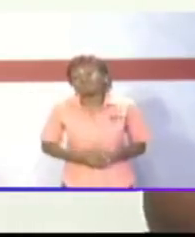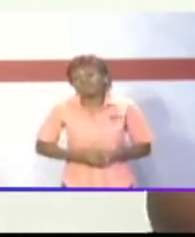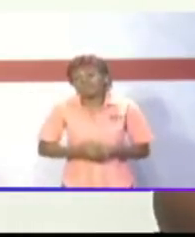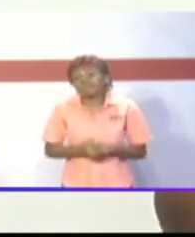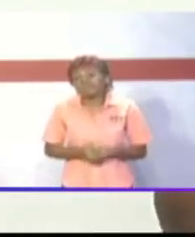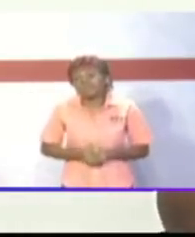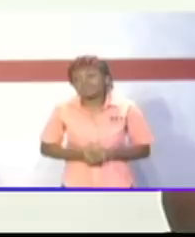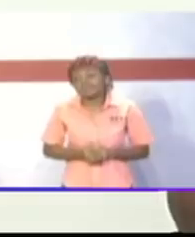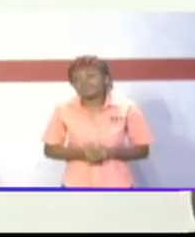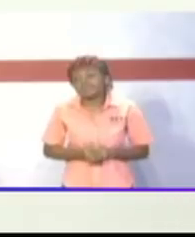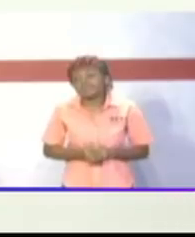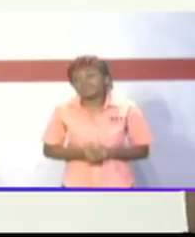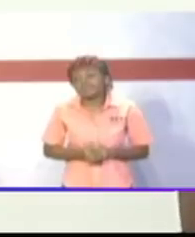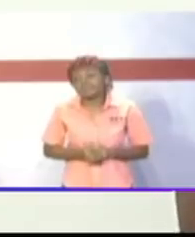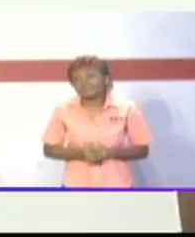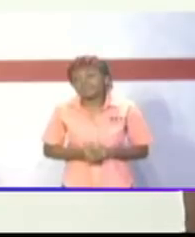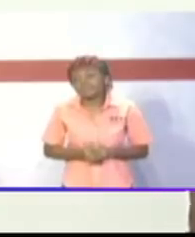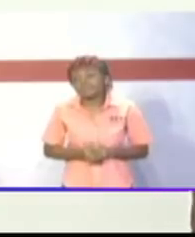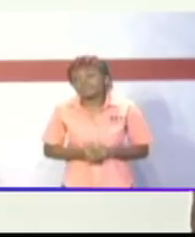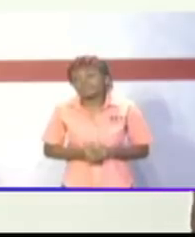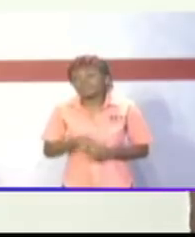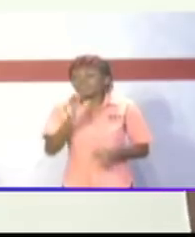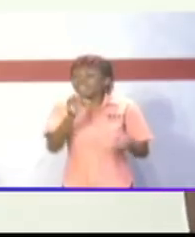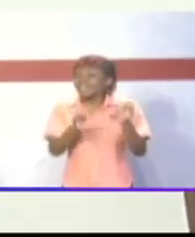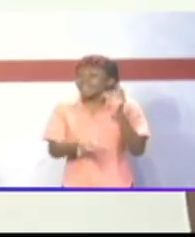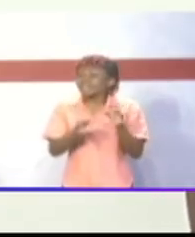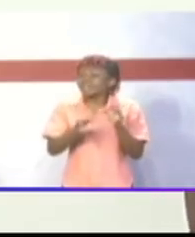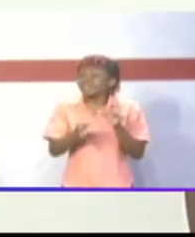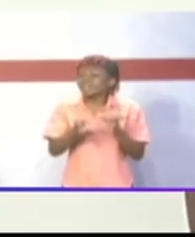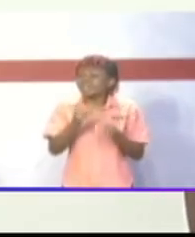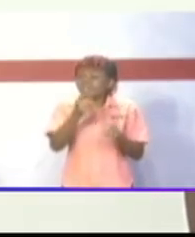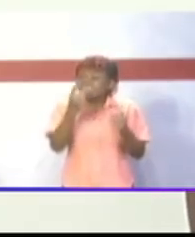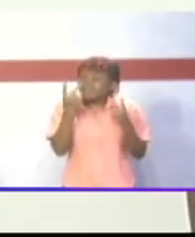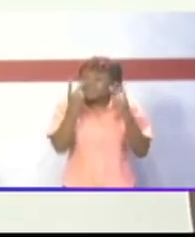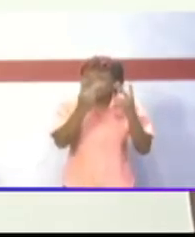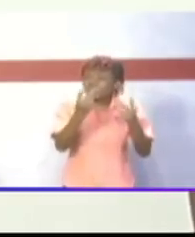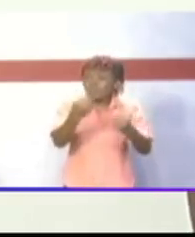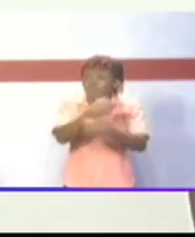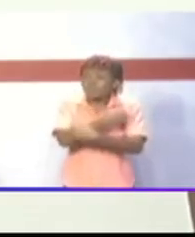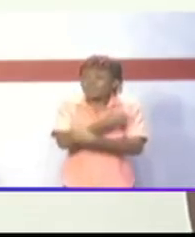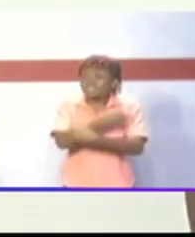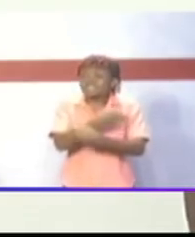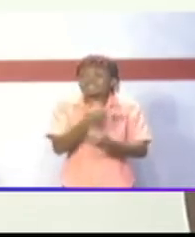even if you are visiting, if you are at home and you have strangers at